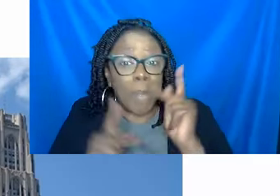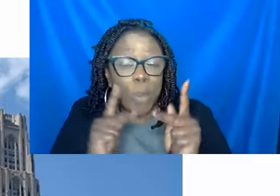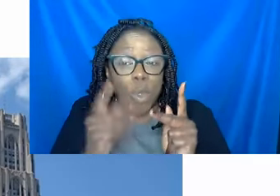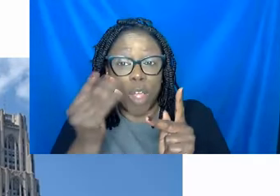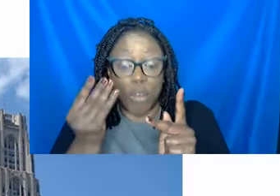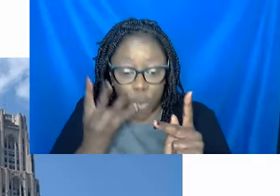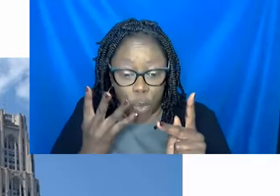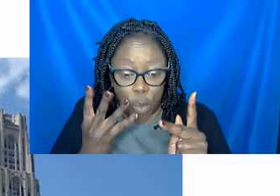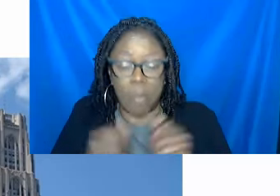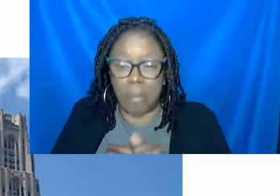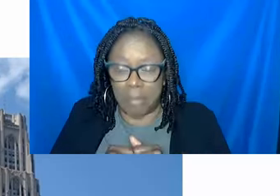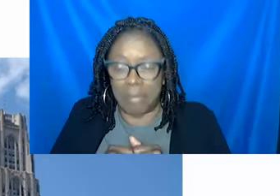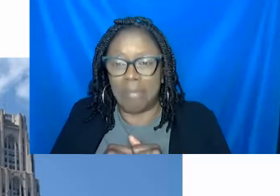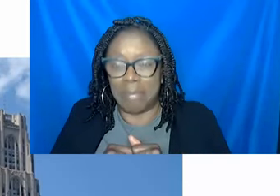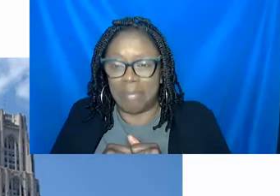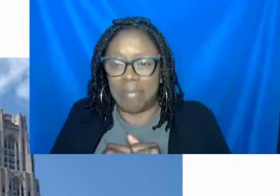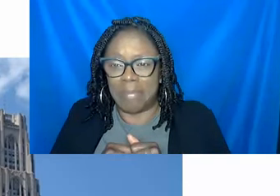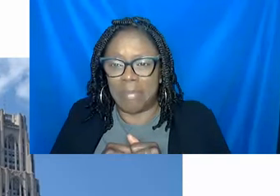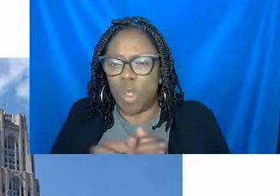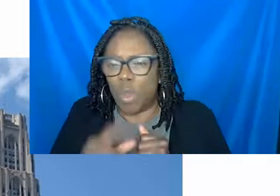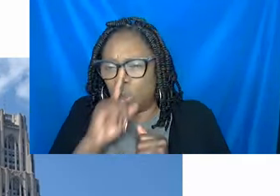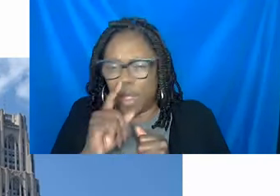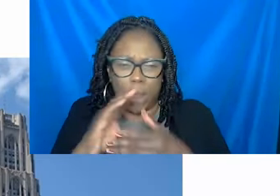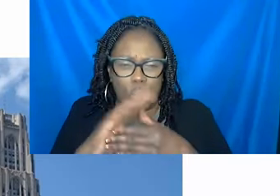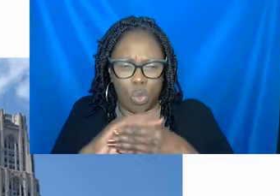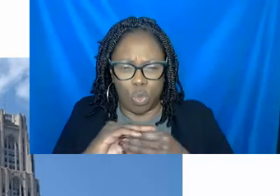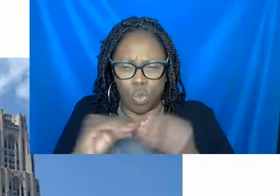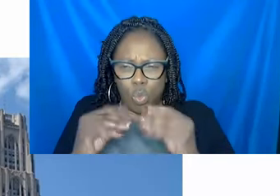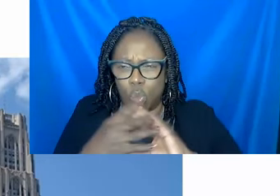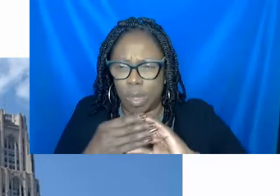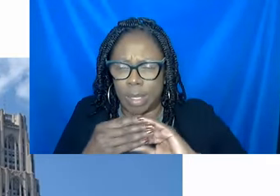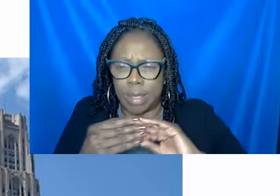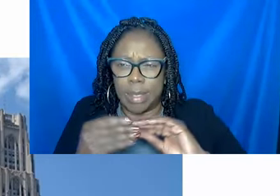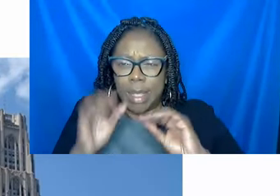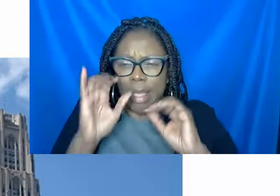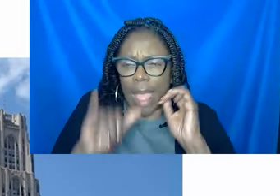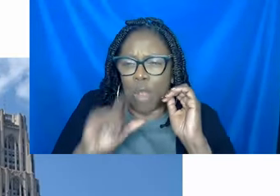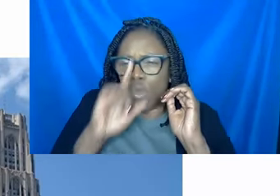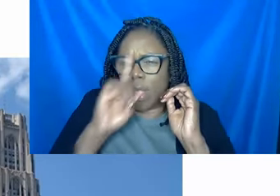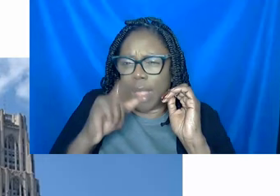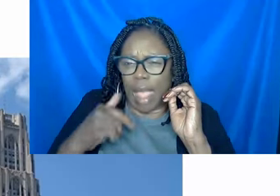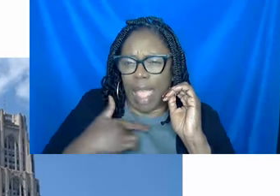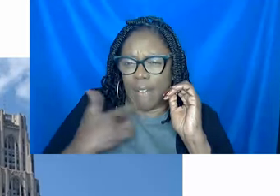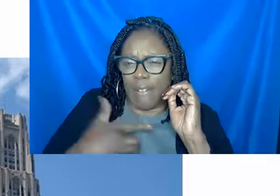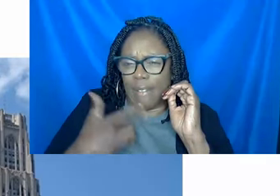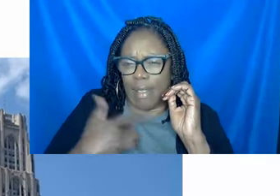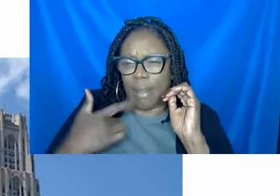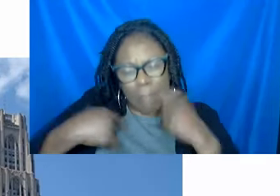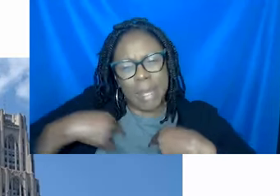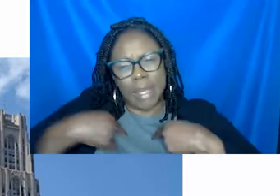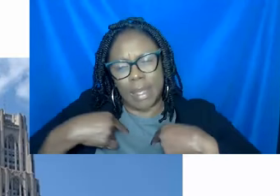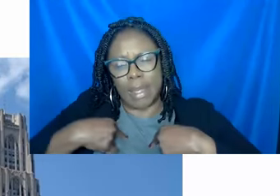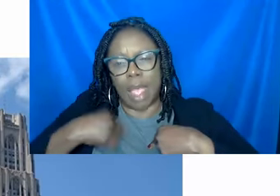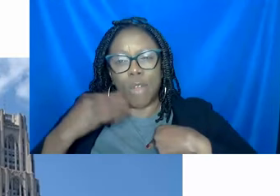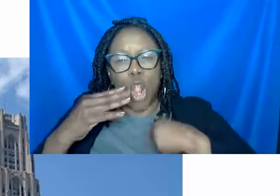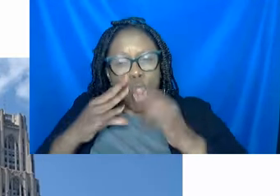me. And it's from those stories, right, that I believe I, as an educator, have